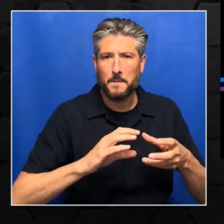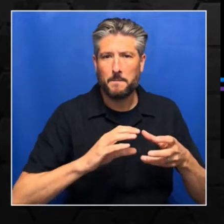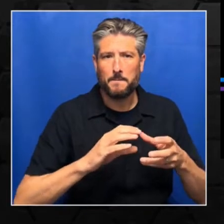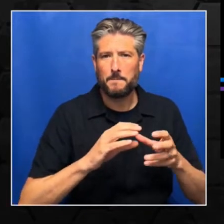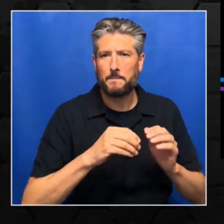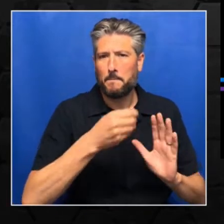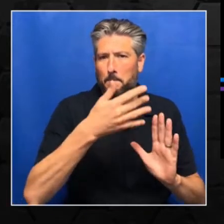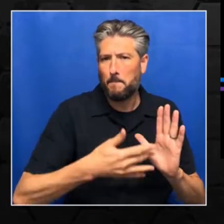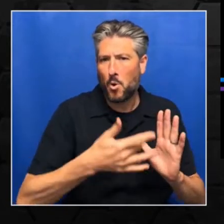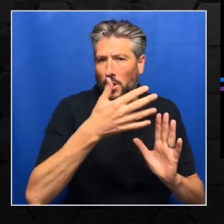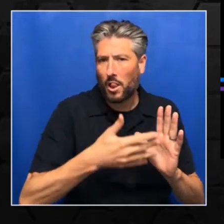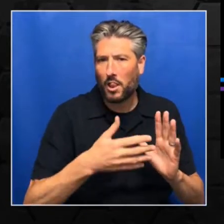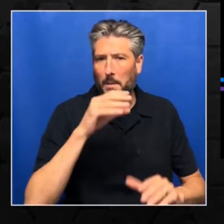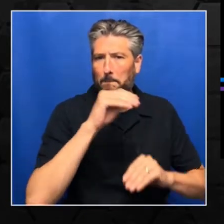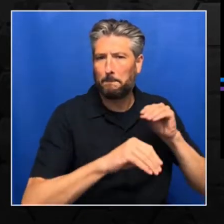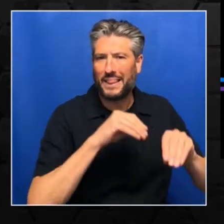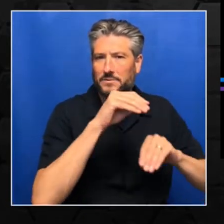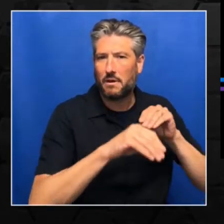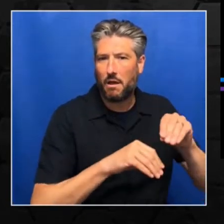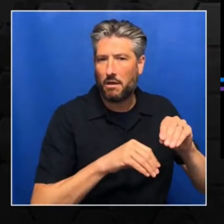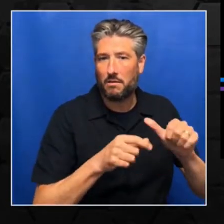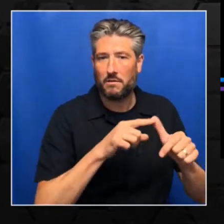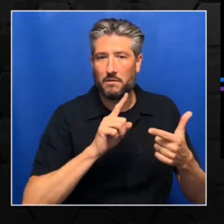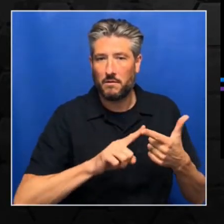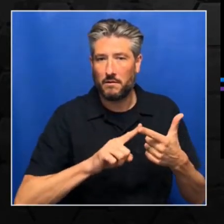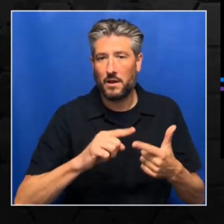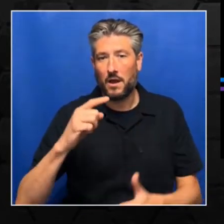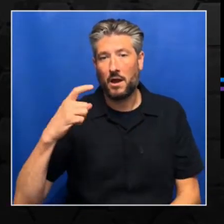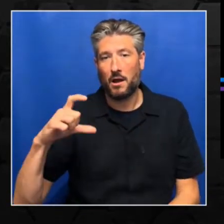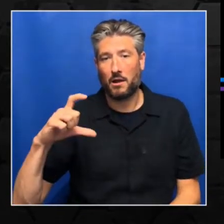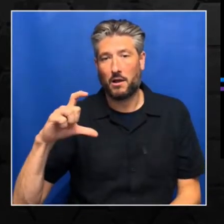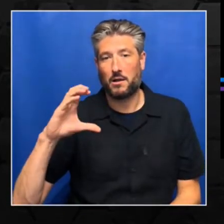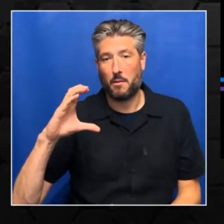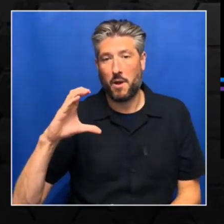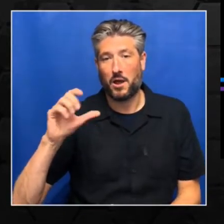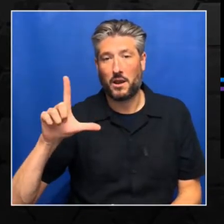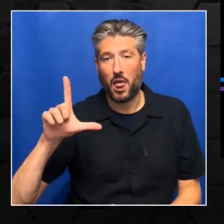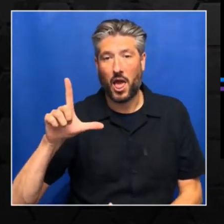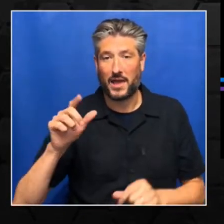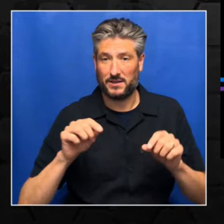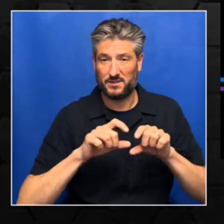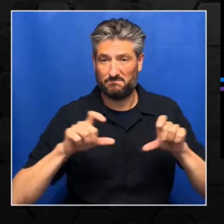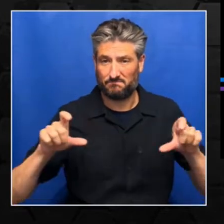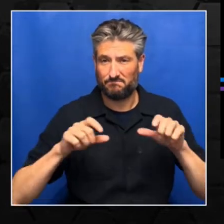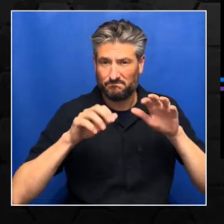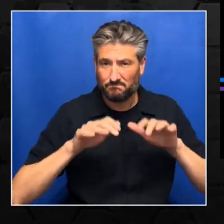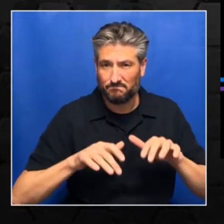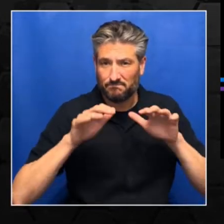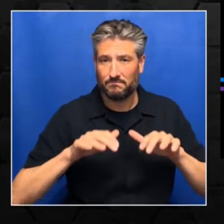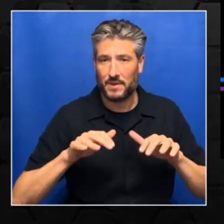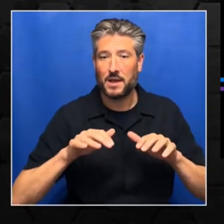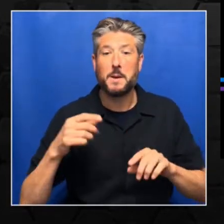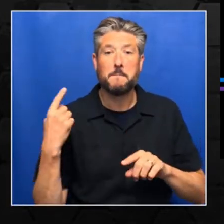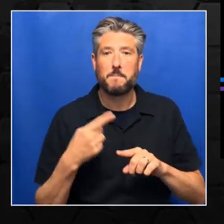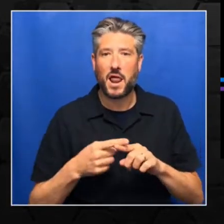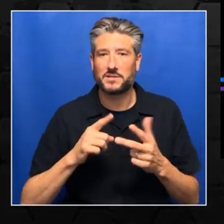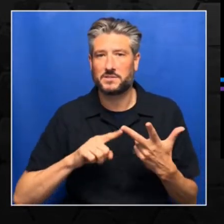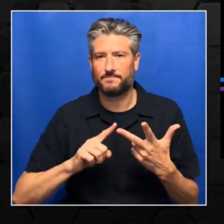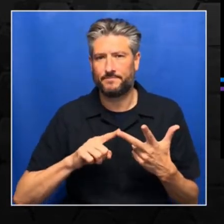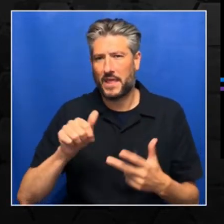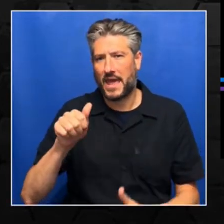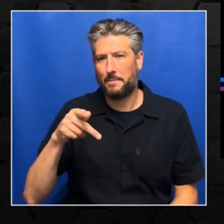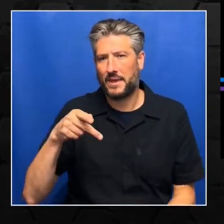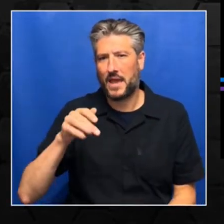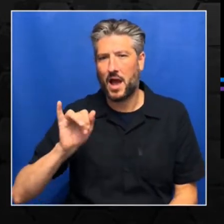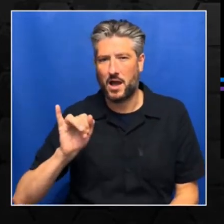ML.NET Command Line Interface tool, and ML.NET API. So hopefully by the end of the session, I can be able to do a